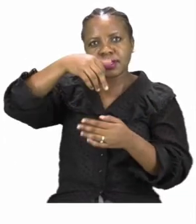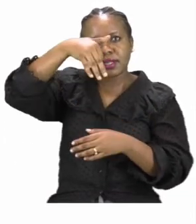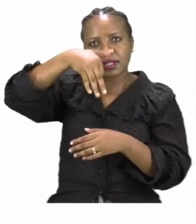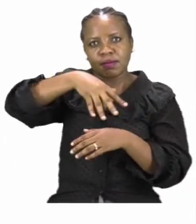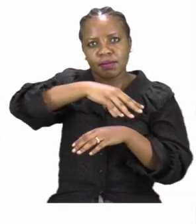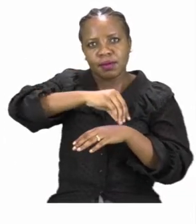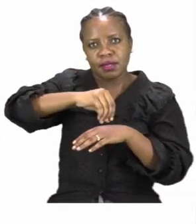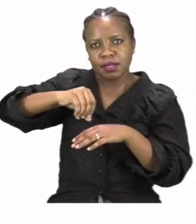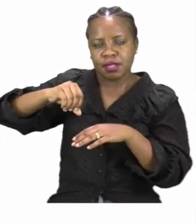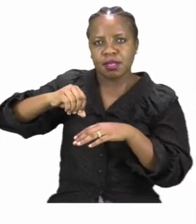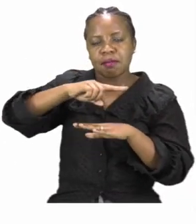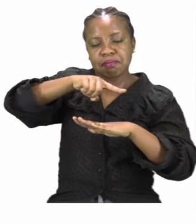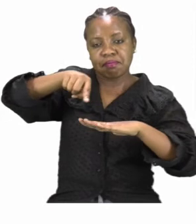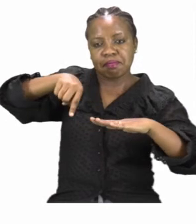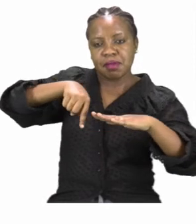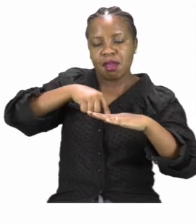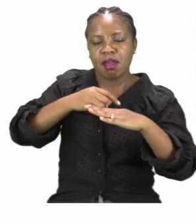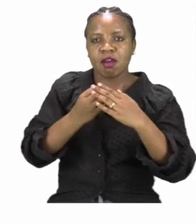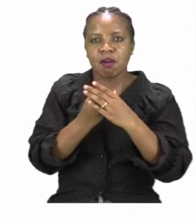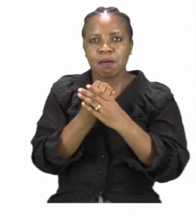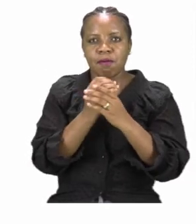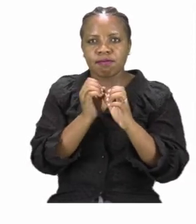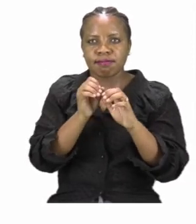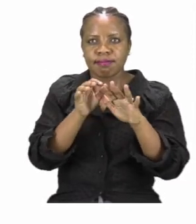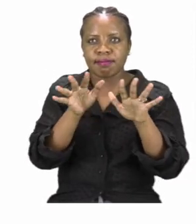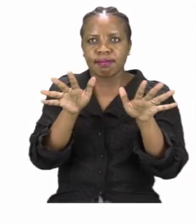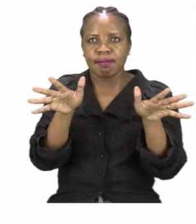the Welwitschia mirabilis plant.